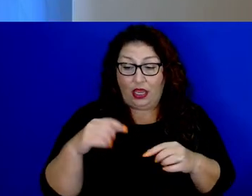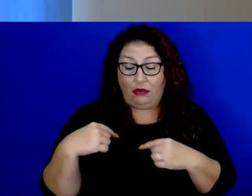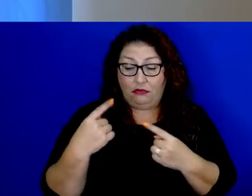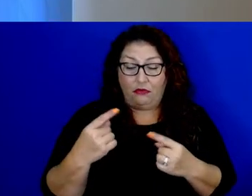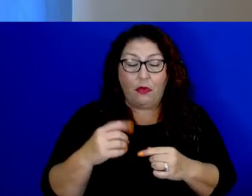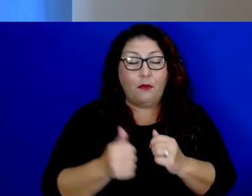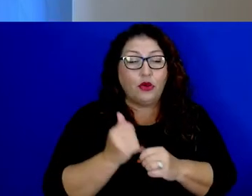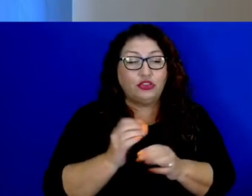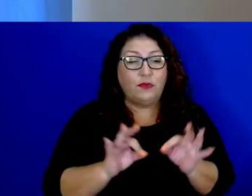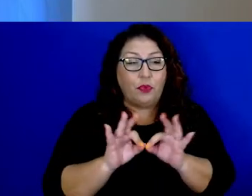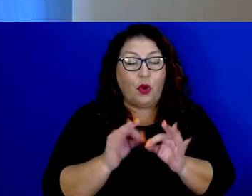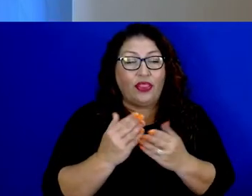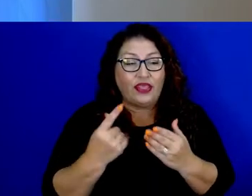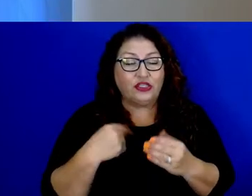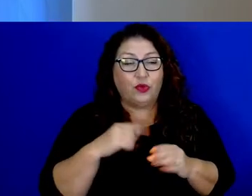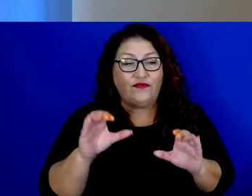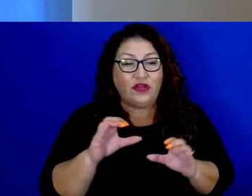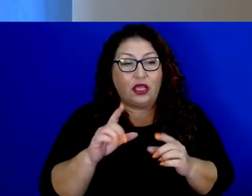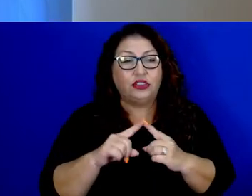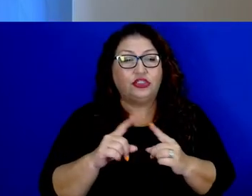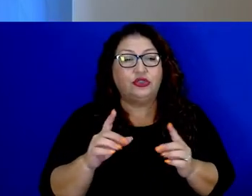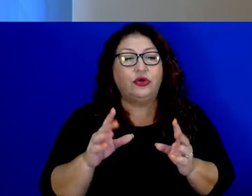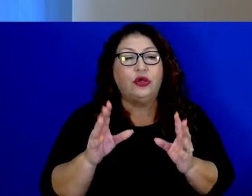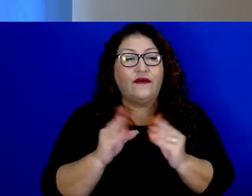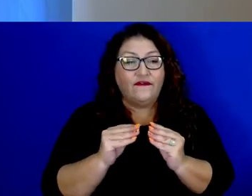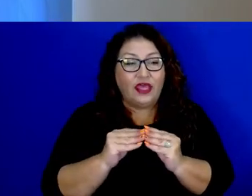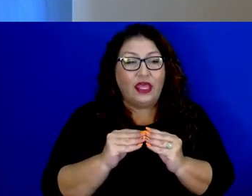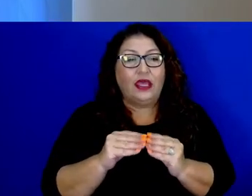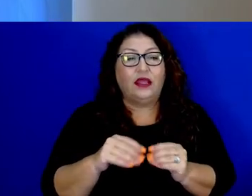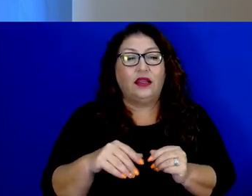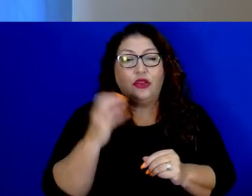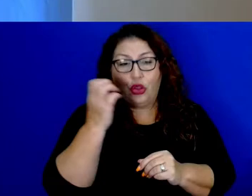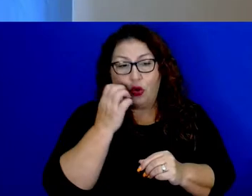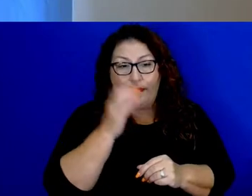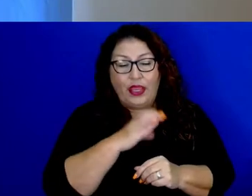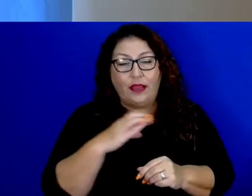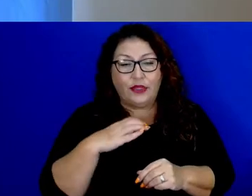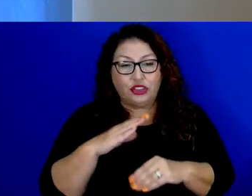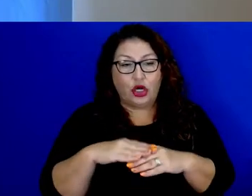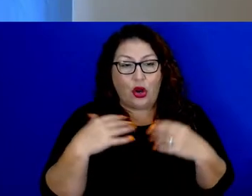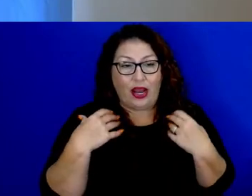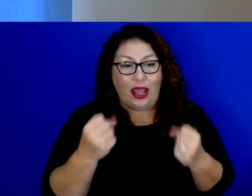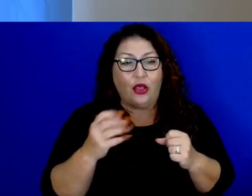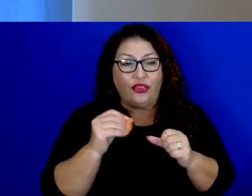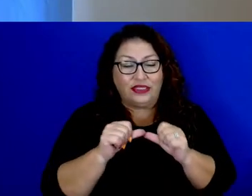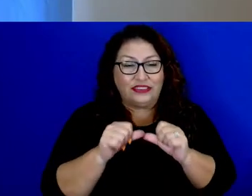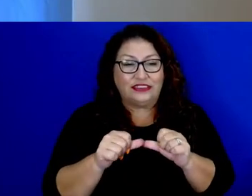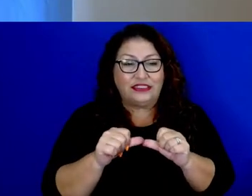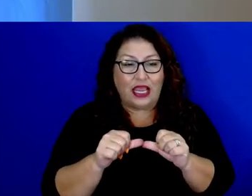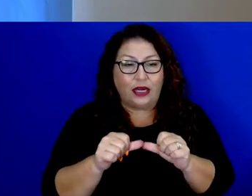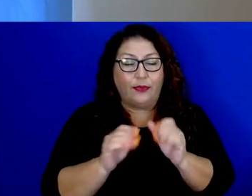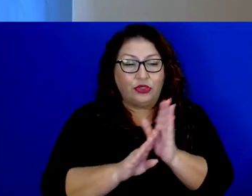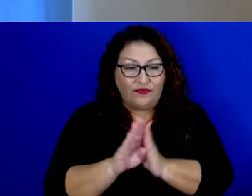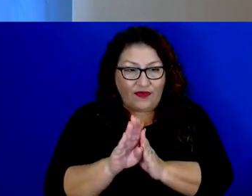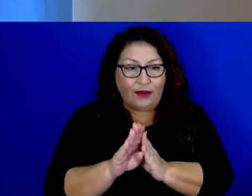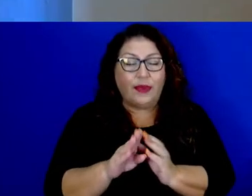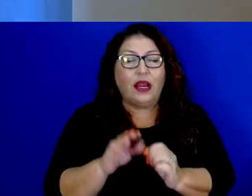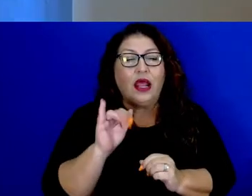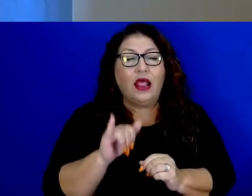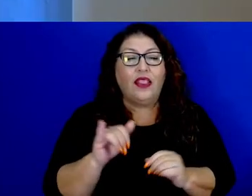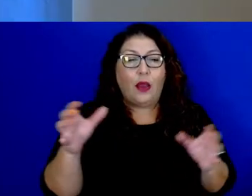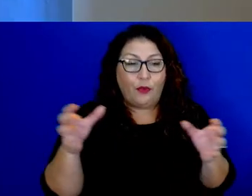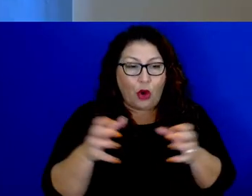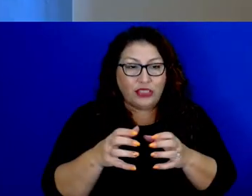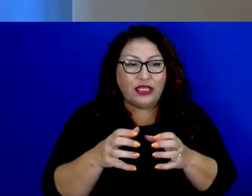to convene the Pan-European Commission on Health and Sustainable Development, which brought together a number